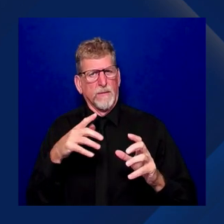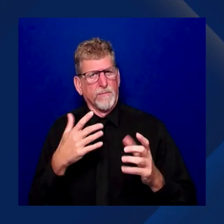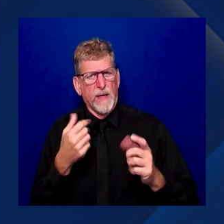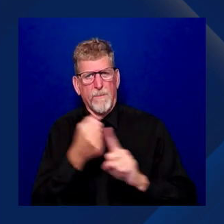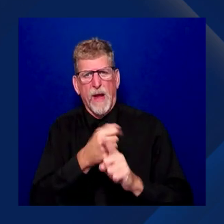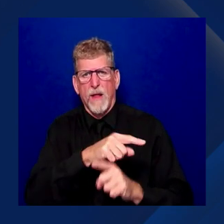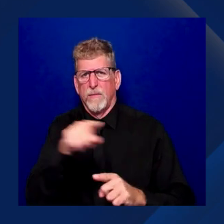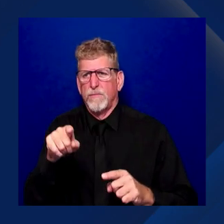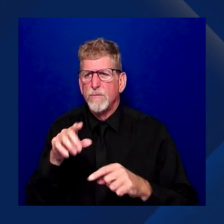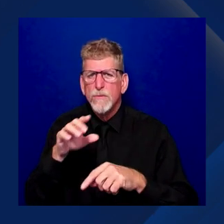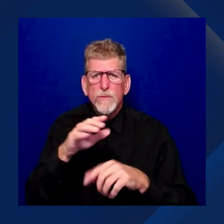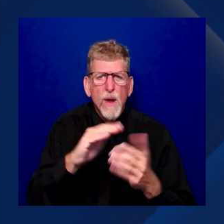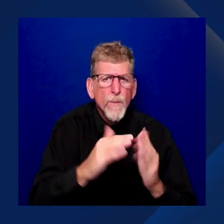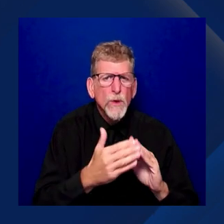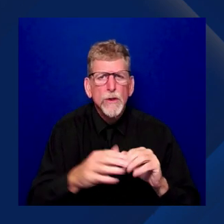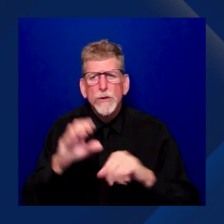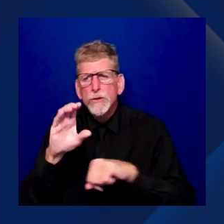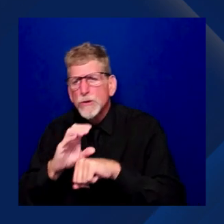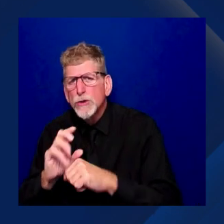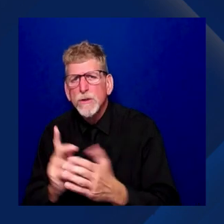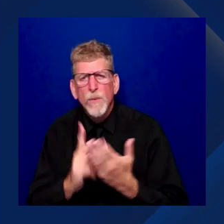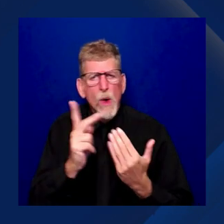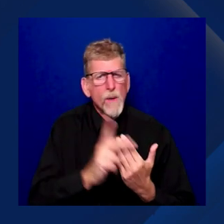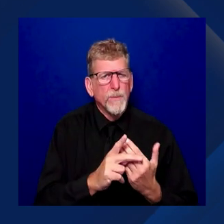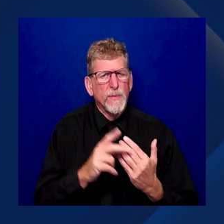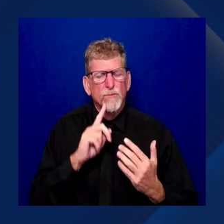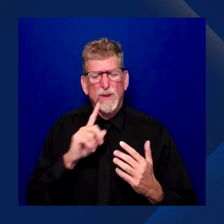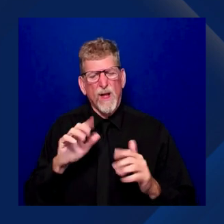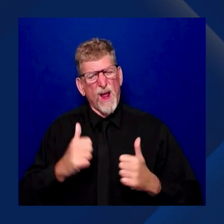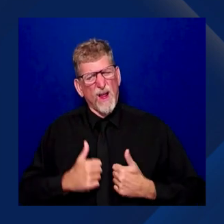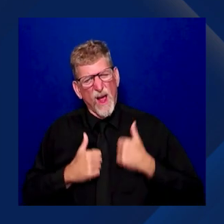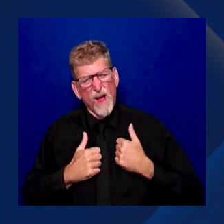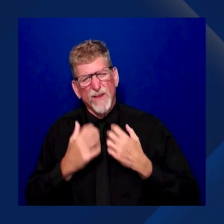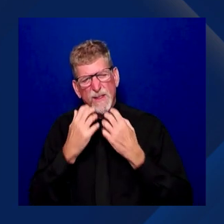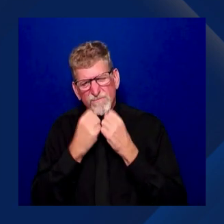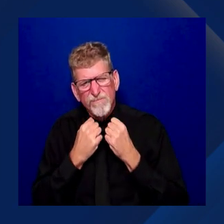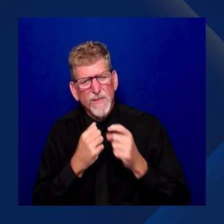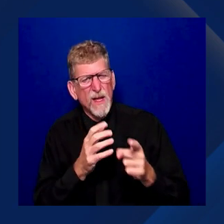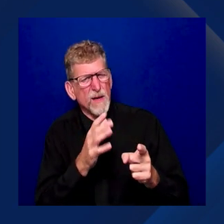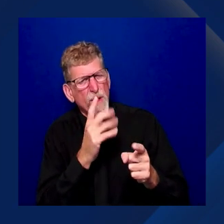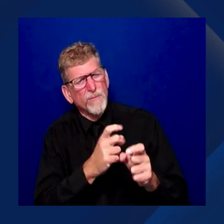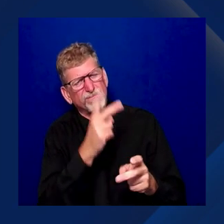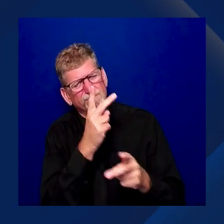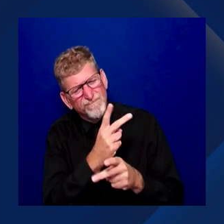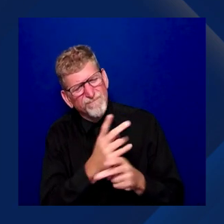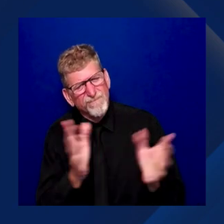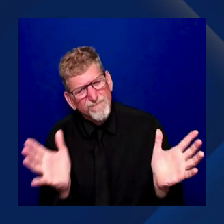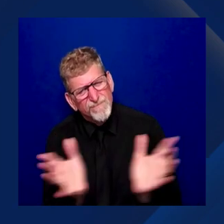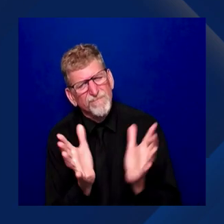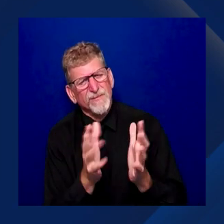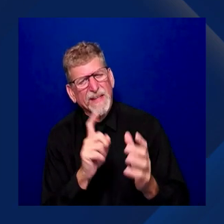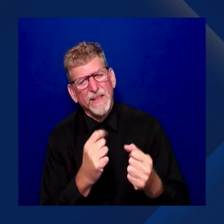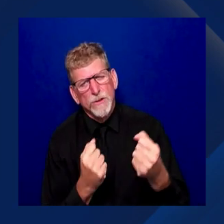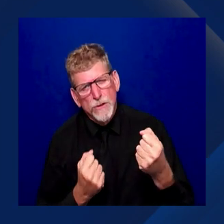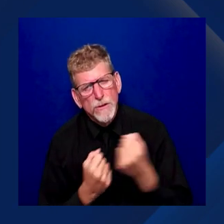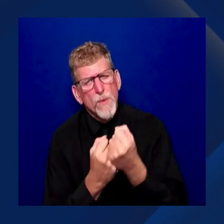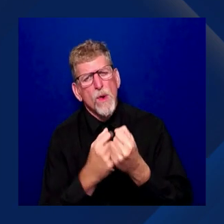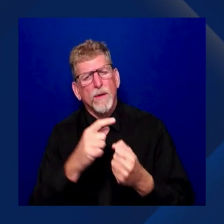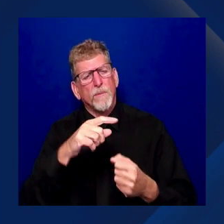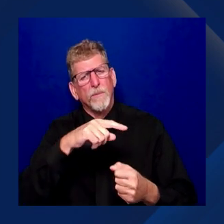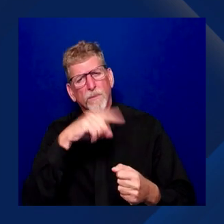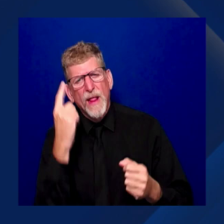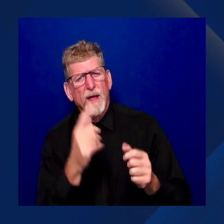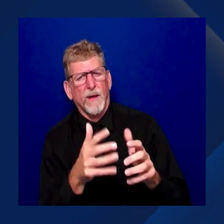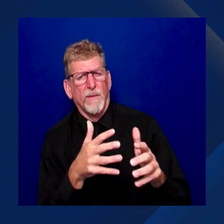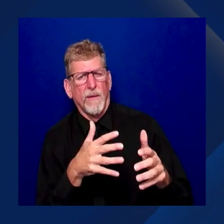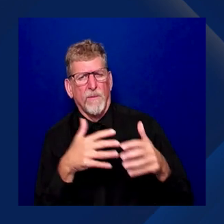life-saving maternal care. I urge you to support the Black Maternal Health Momnibus Act of 2021. Together, we can work